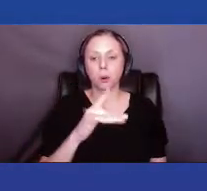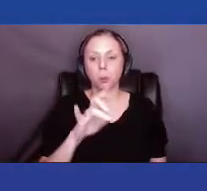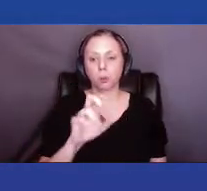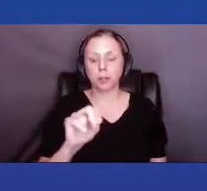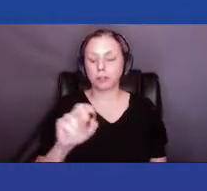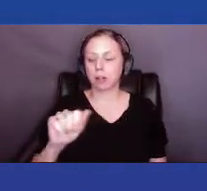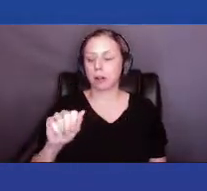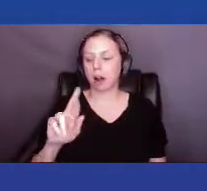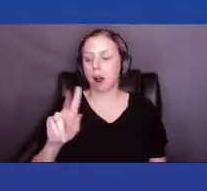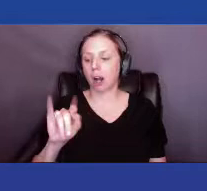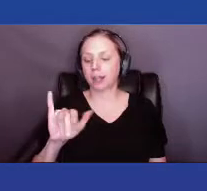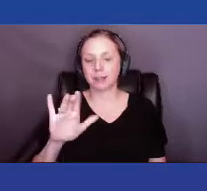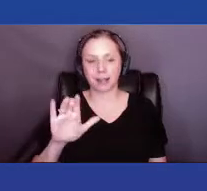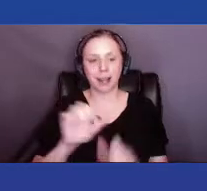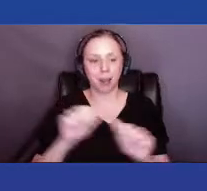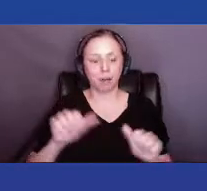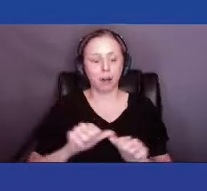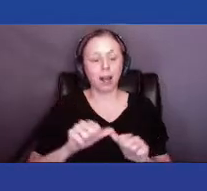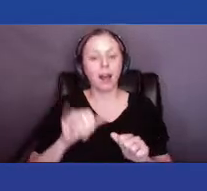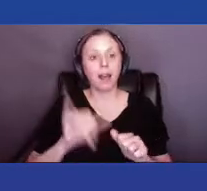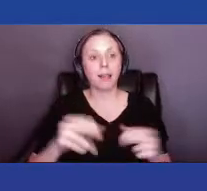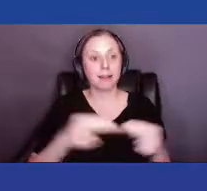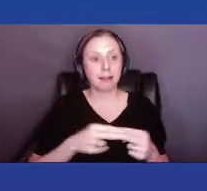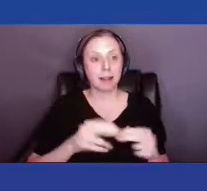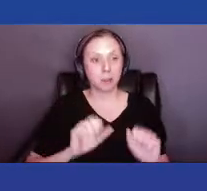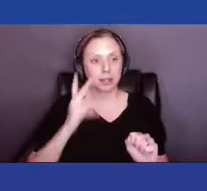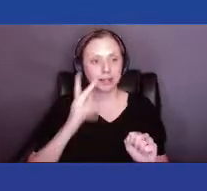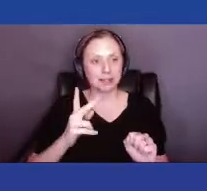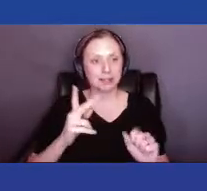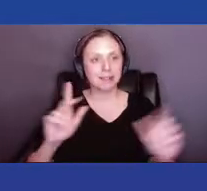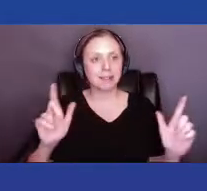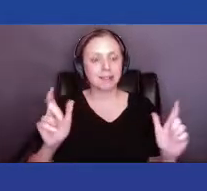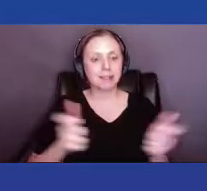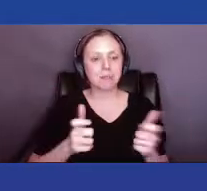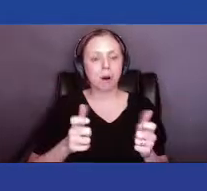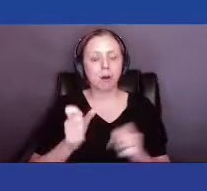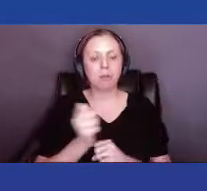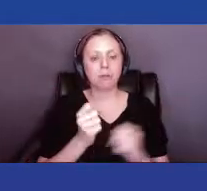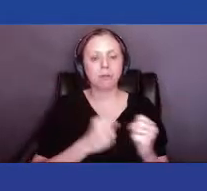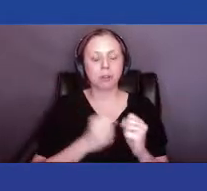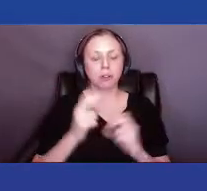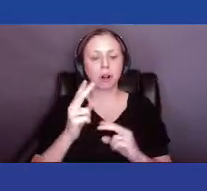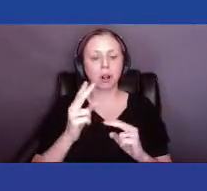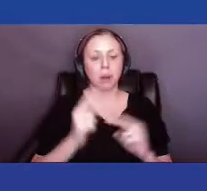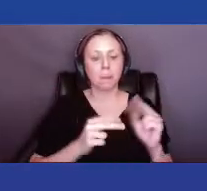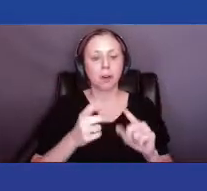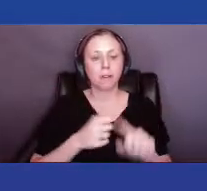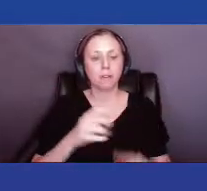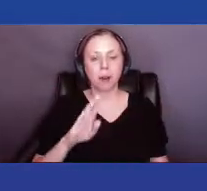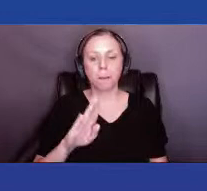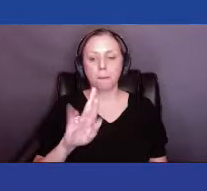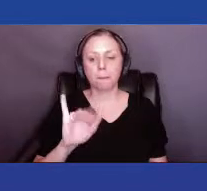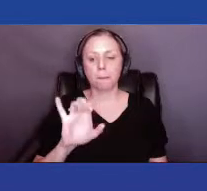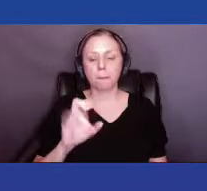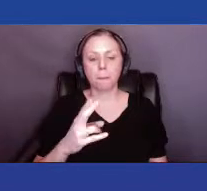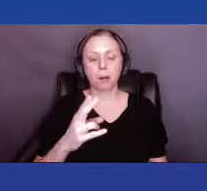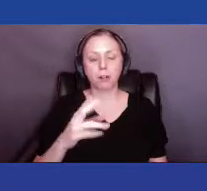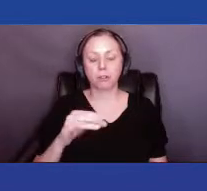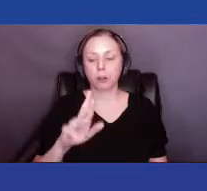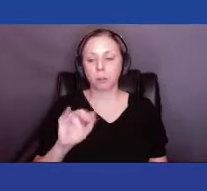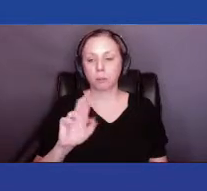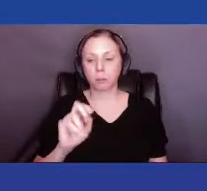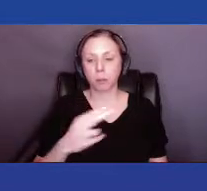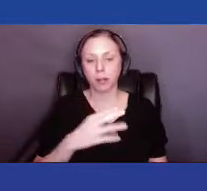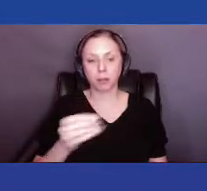the slide, we see a small structure built out of birch branches and moose bones in a